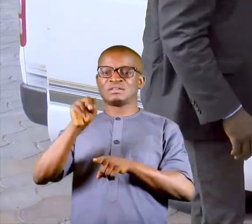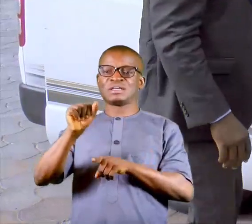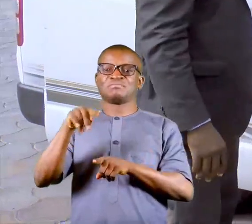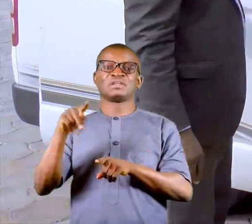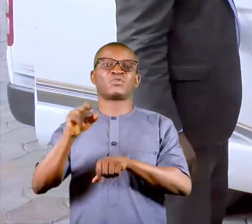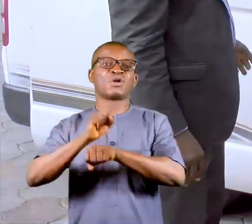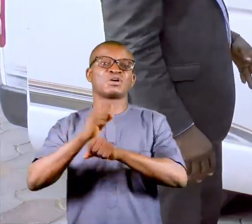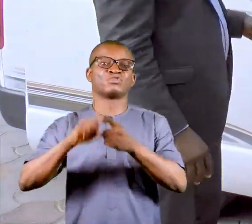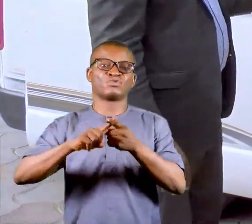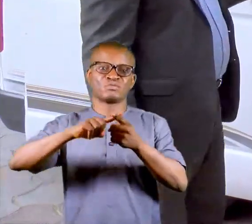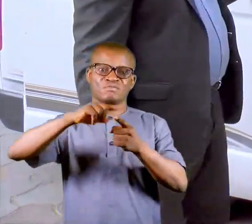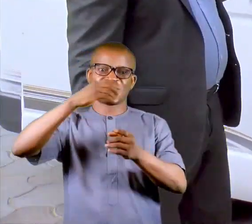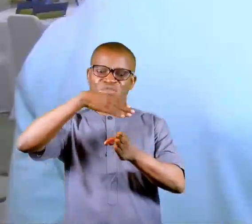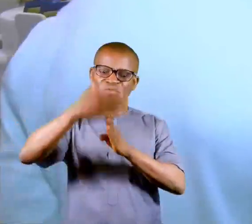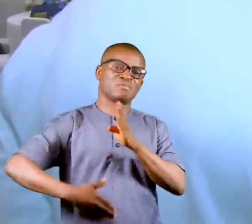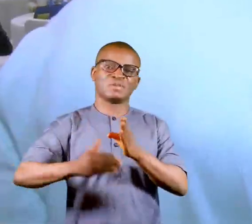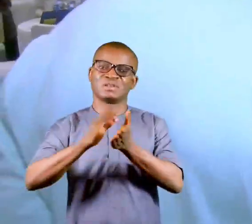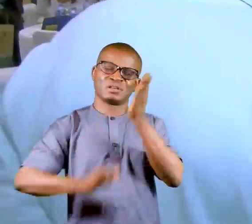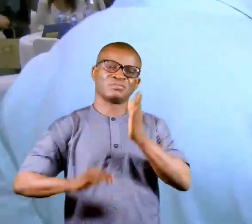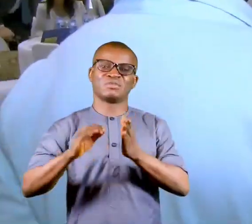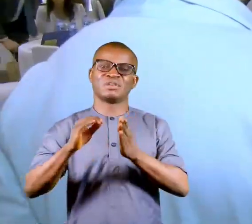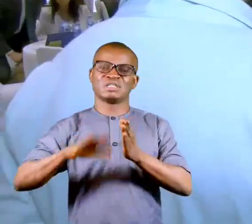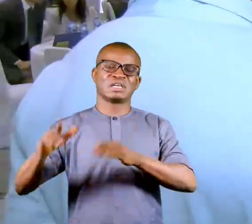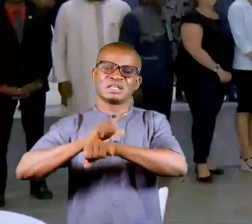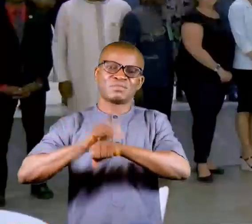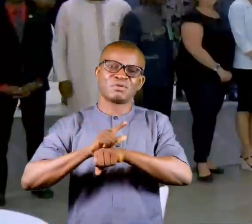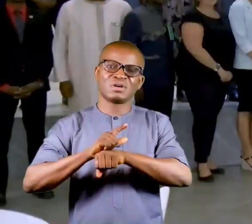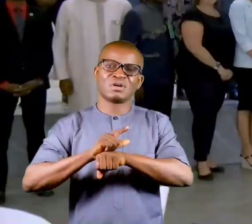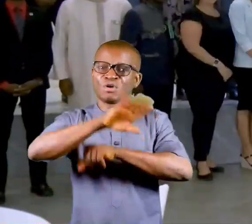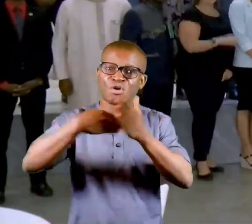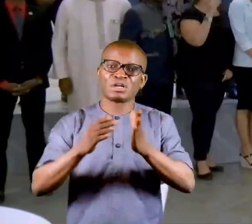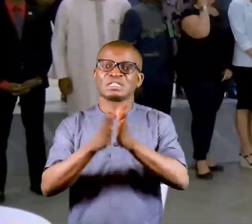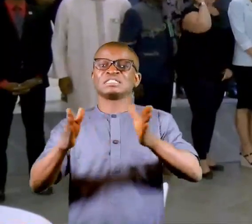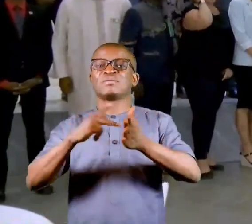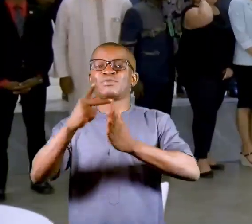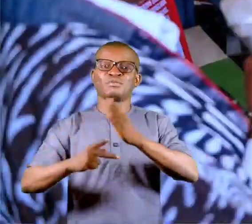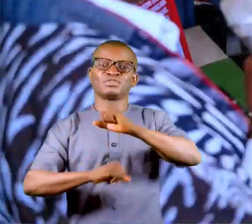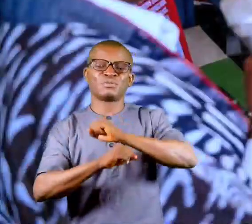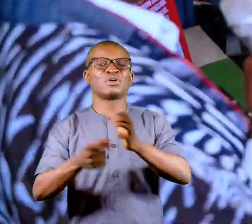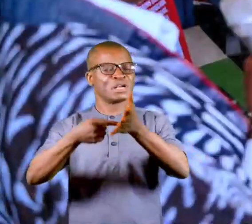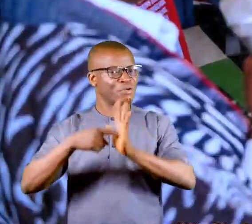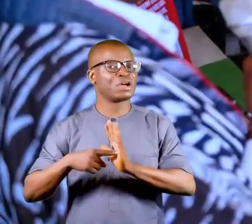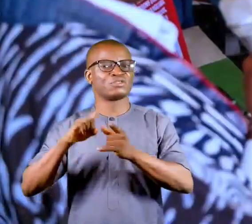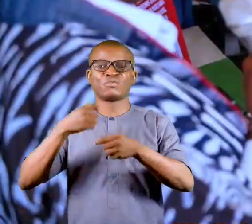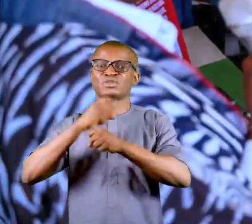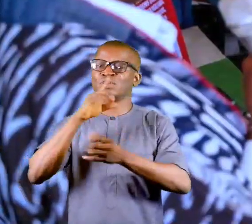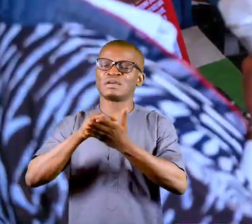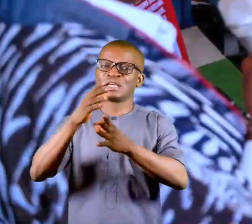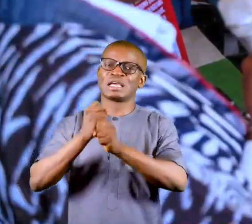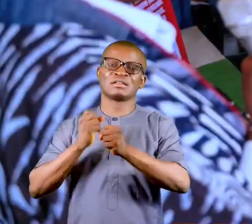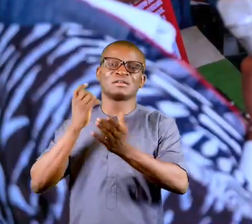NAPTIP strives to eliminate child labor, the support of all stakeholders and the general public is paramount to ensure a secured and